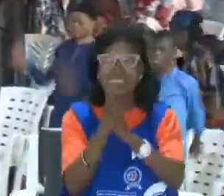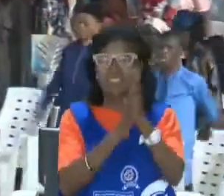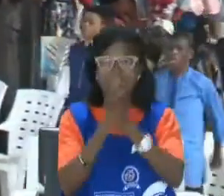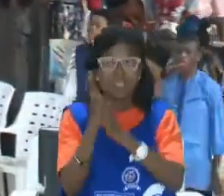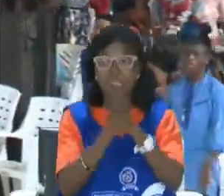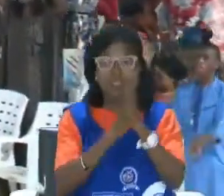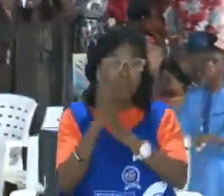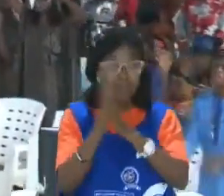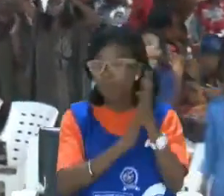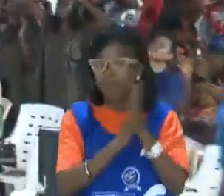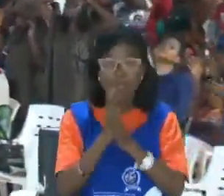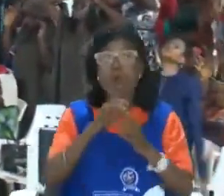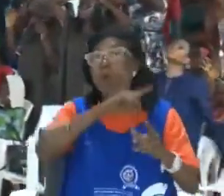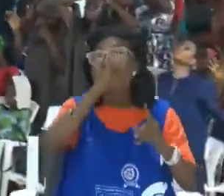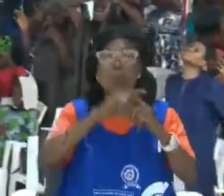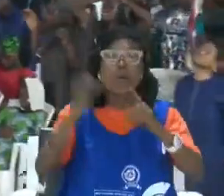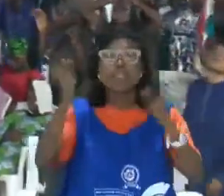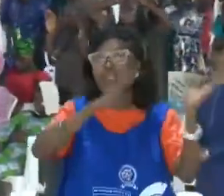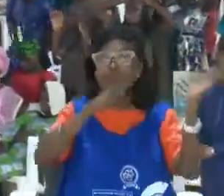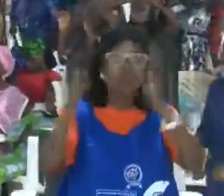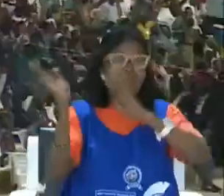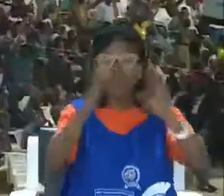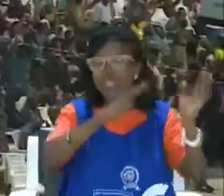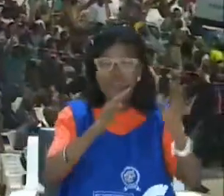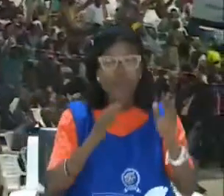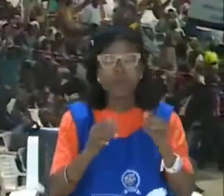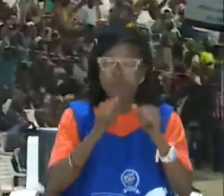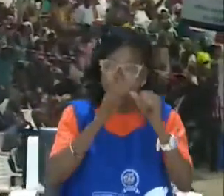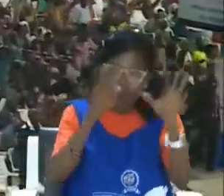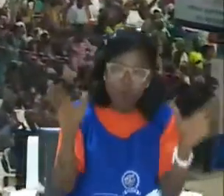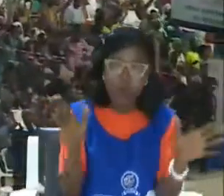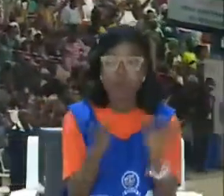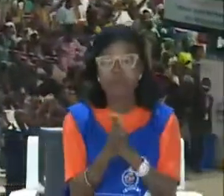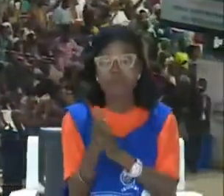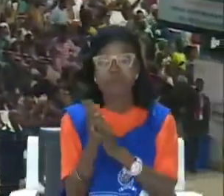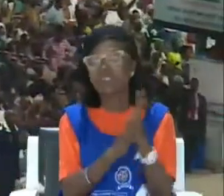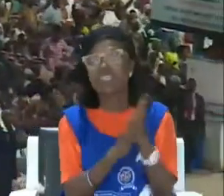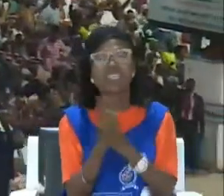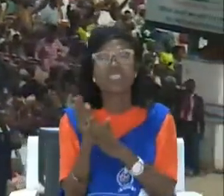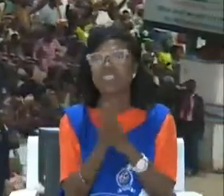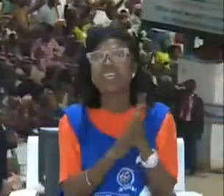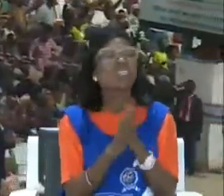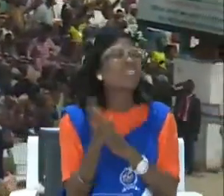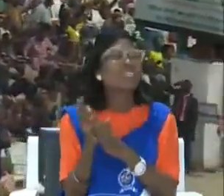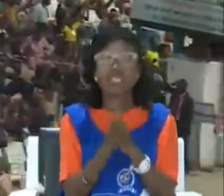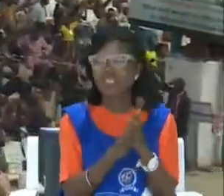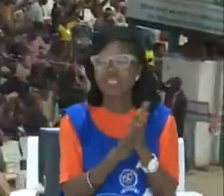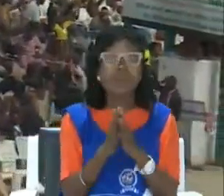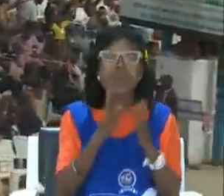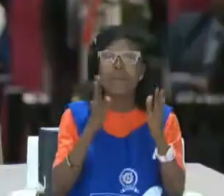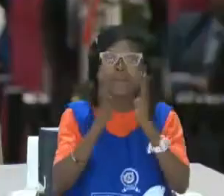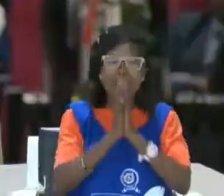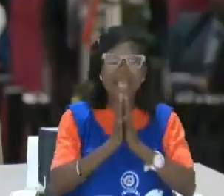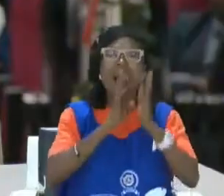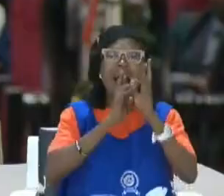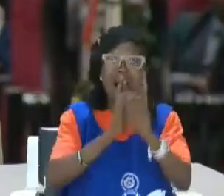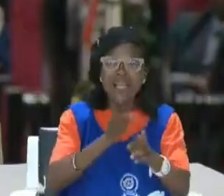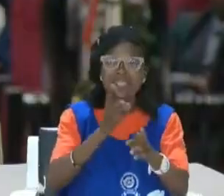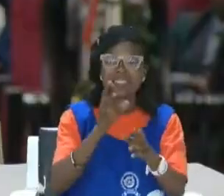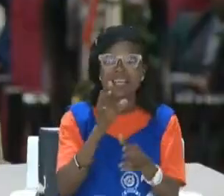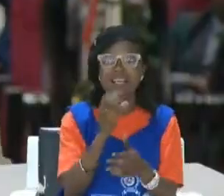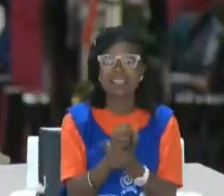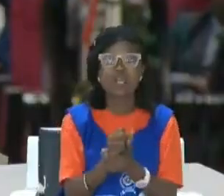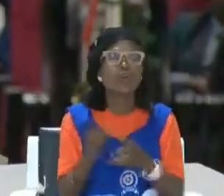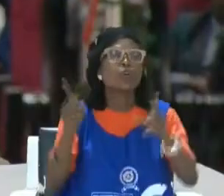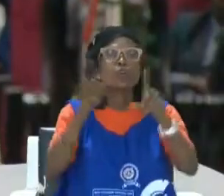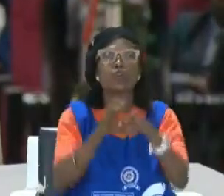When the wind blows, you get hard prayers answered. And so